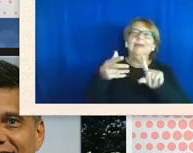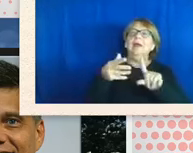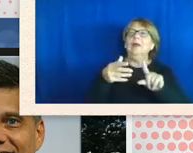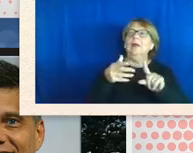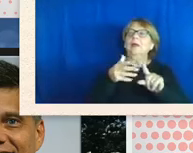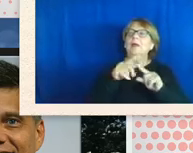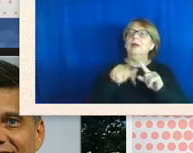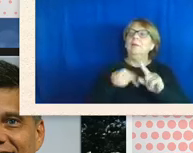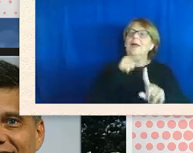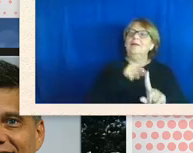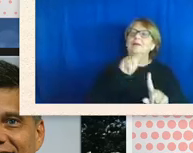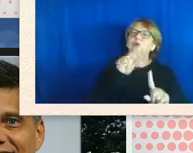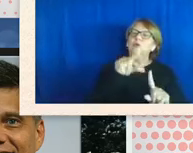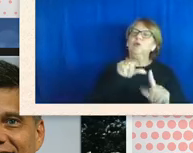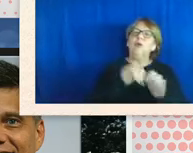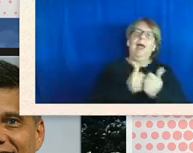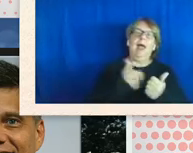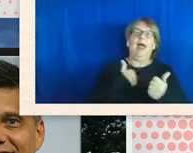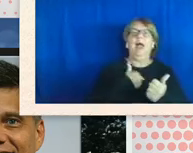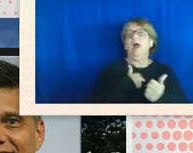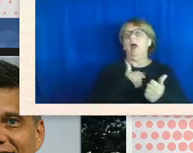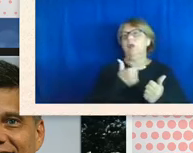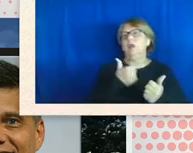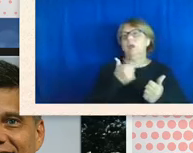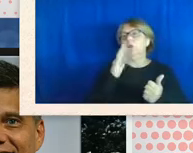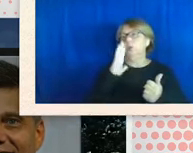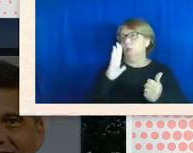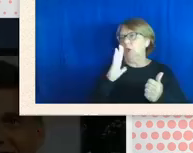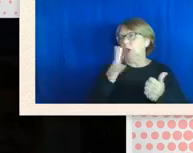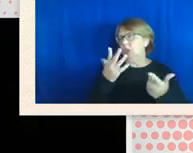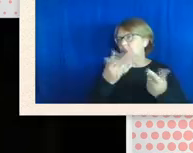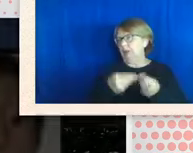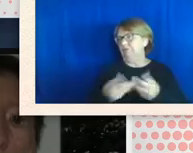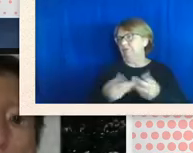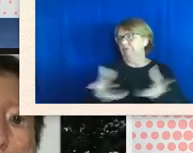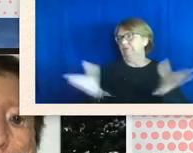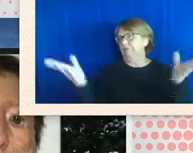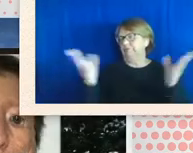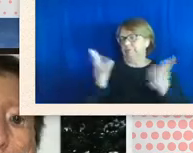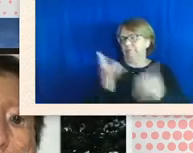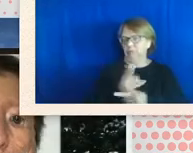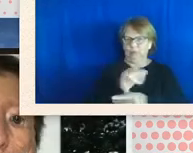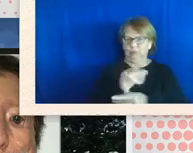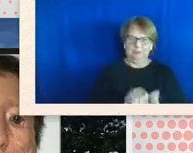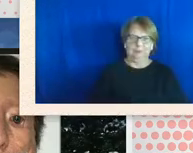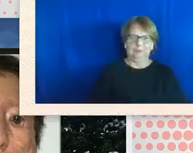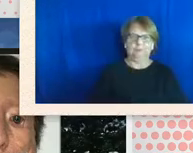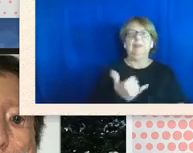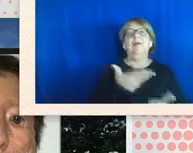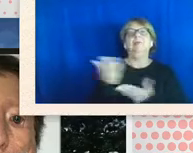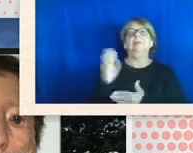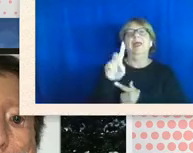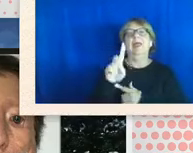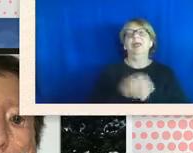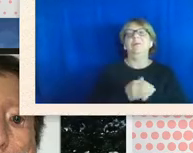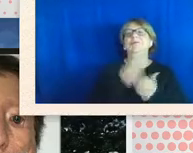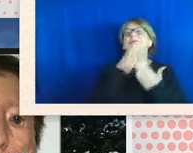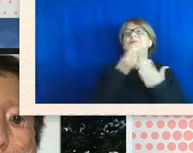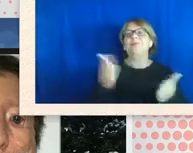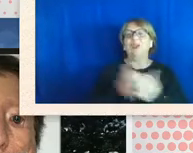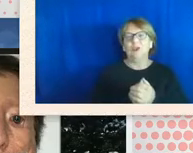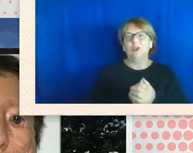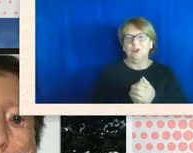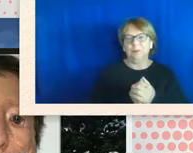how we're going to be rolling it out. I'll turn it over to you now, Ed. Thanks, Tom. As